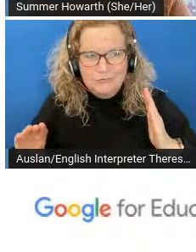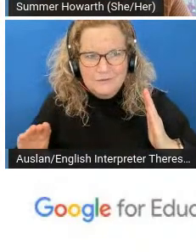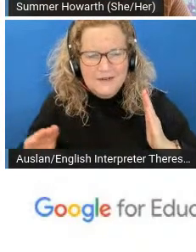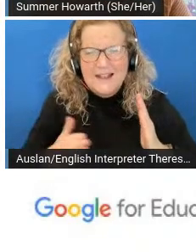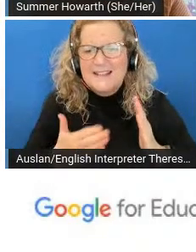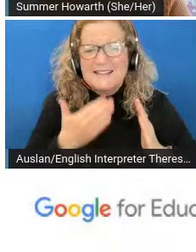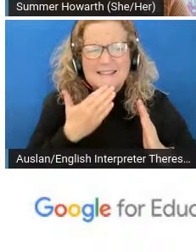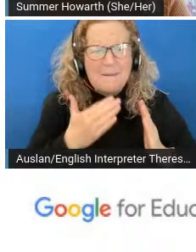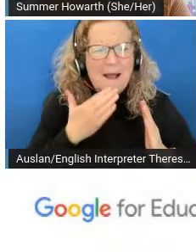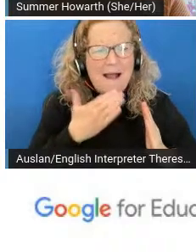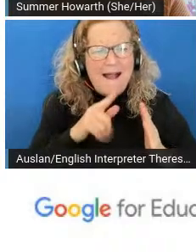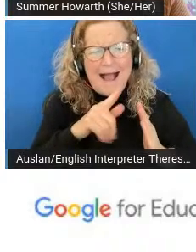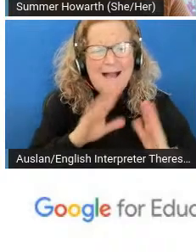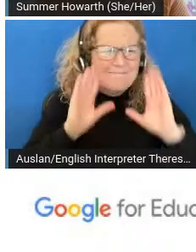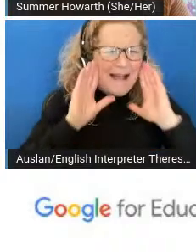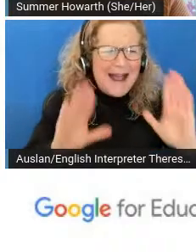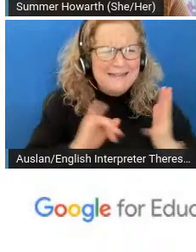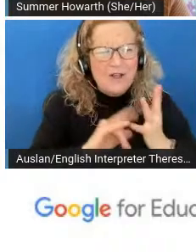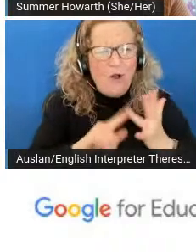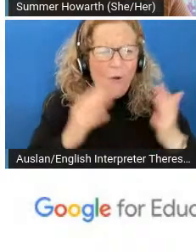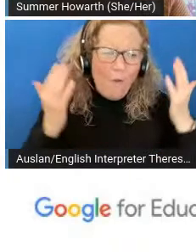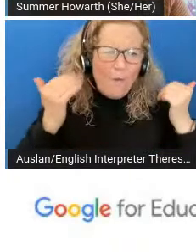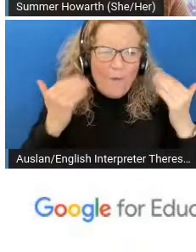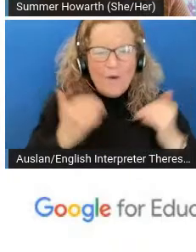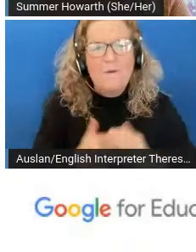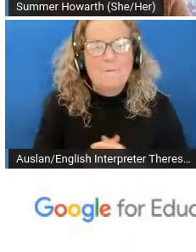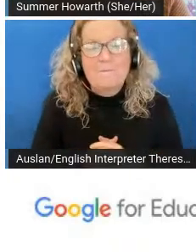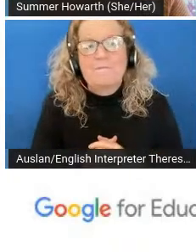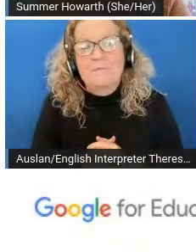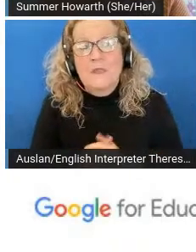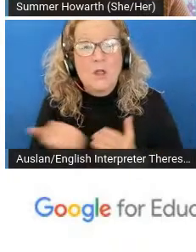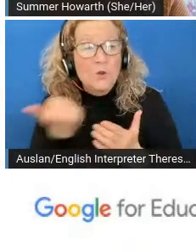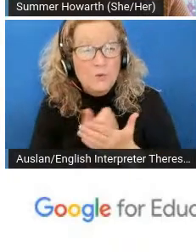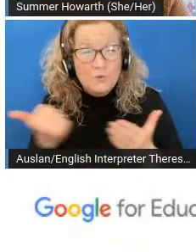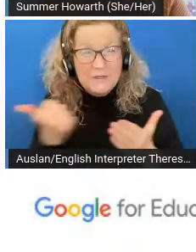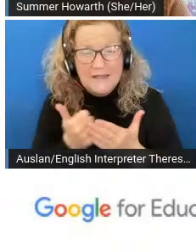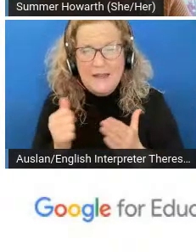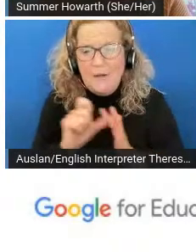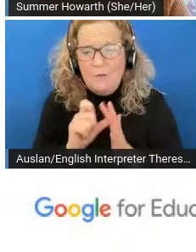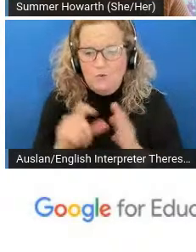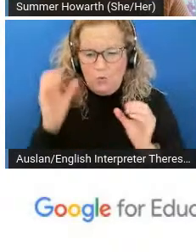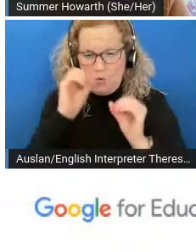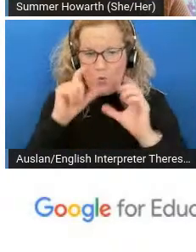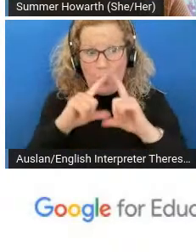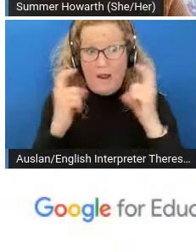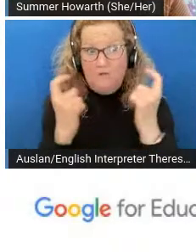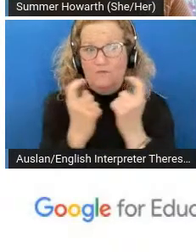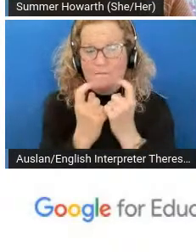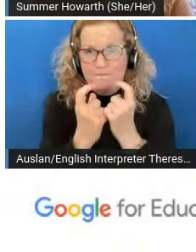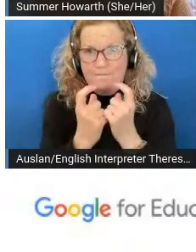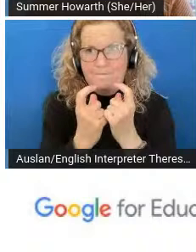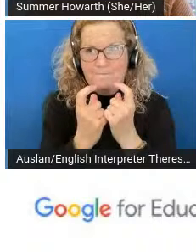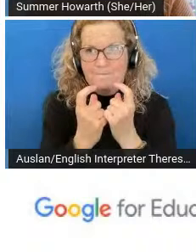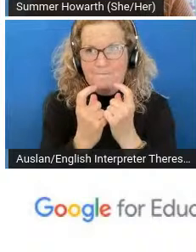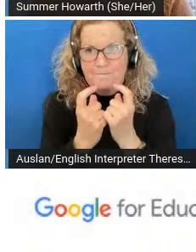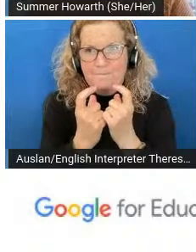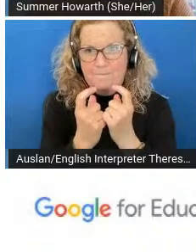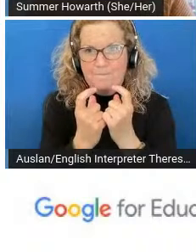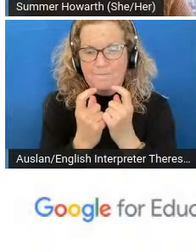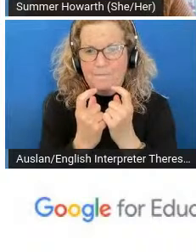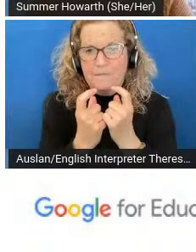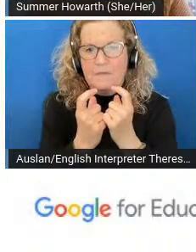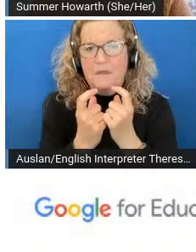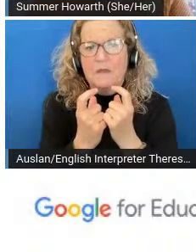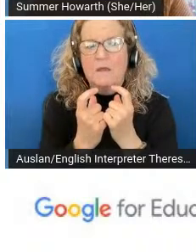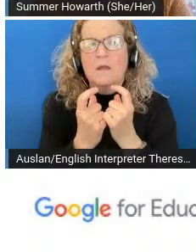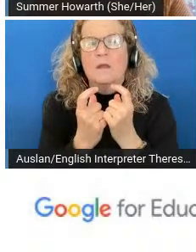would normally do is do the Google Classroom and use Google Classroom to push out